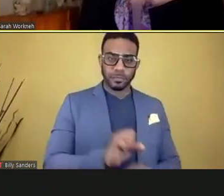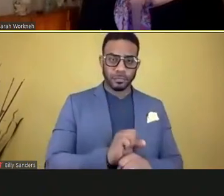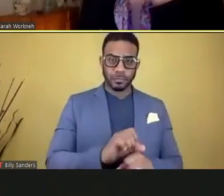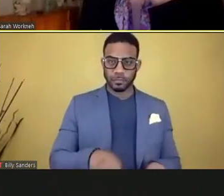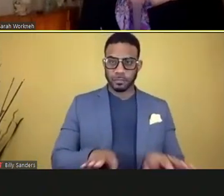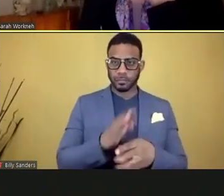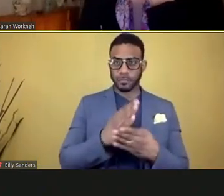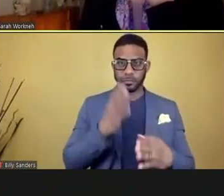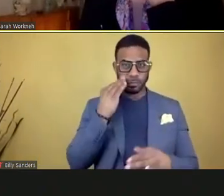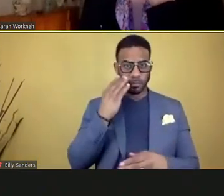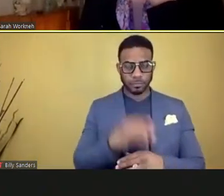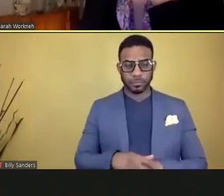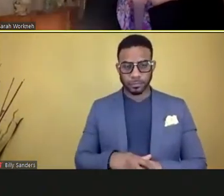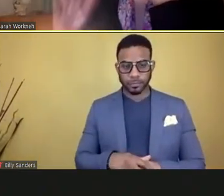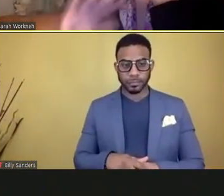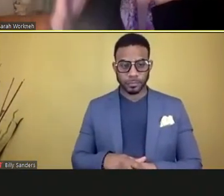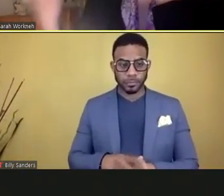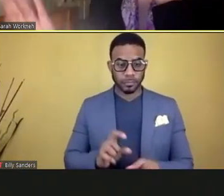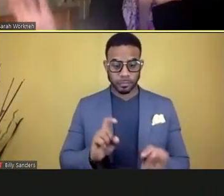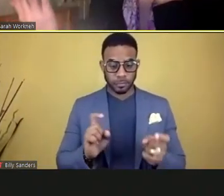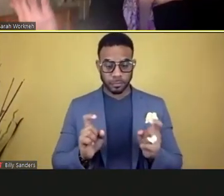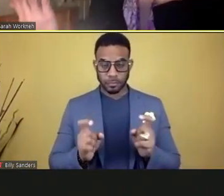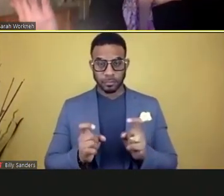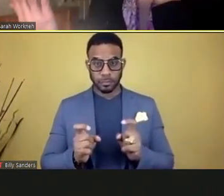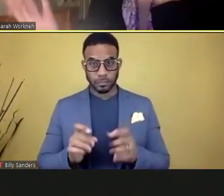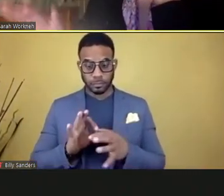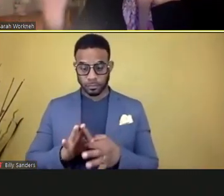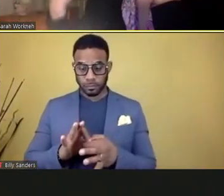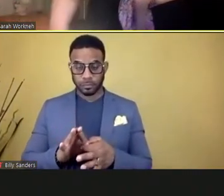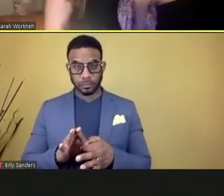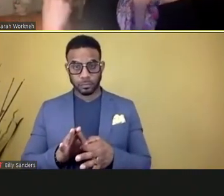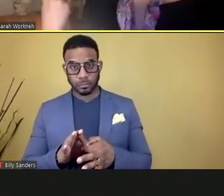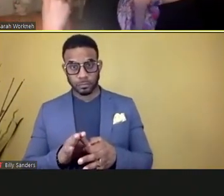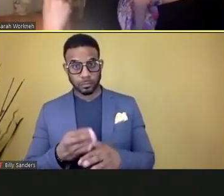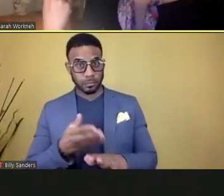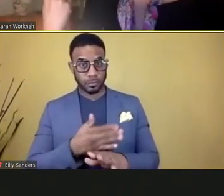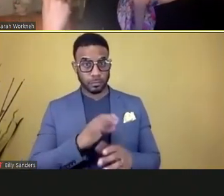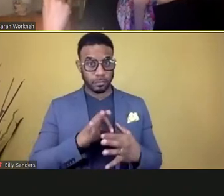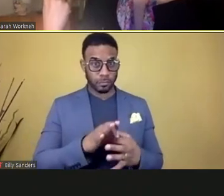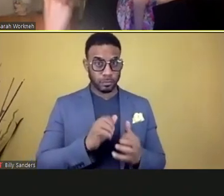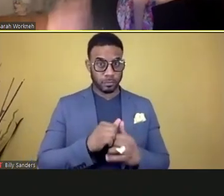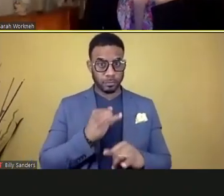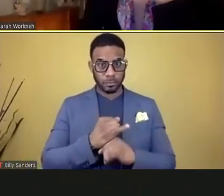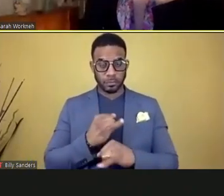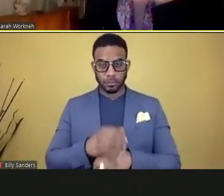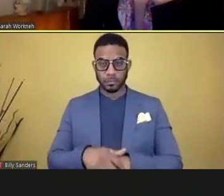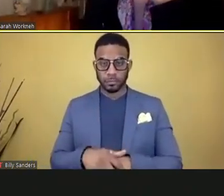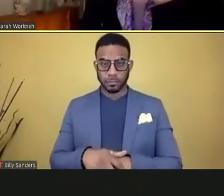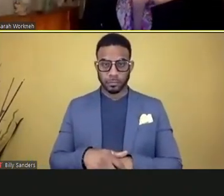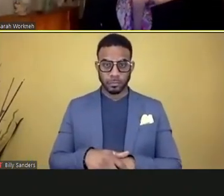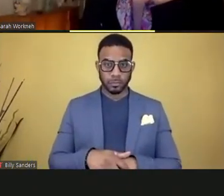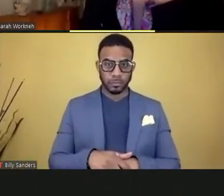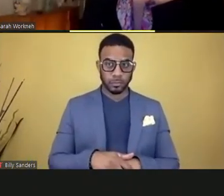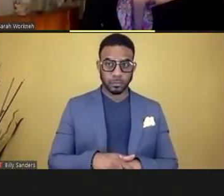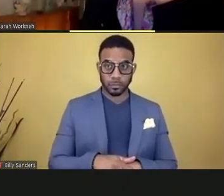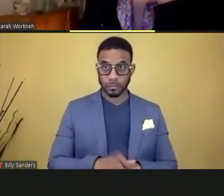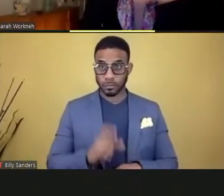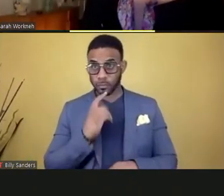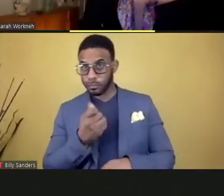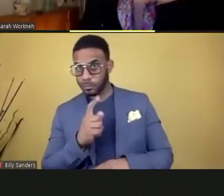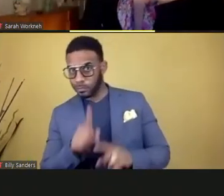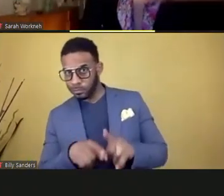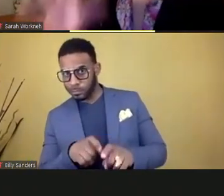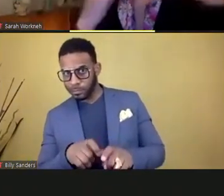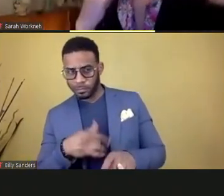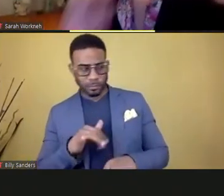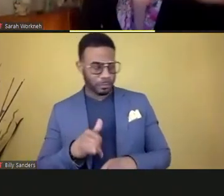of that experience as well, right? Changing a relationship, a previous relationship with institutions. So there are a couple. Thank you. Questions. I feel like I said a